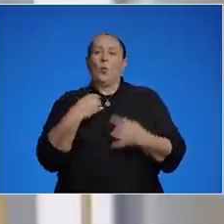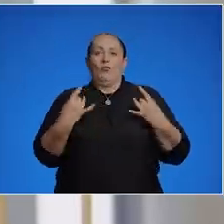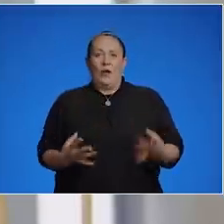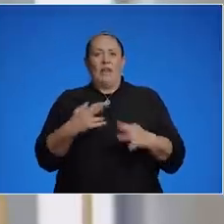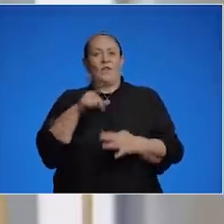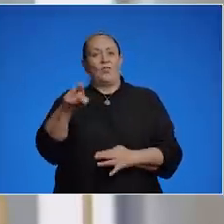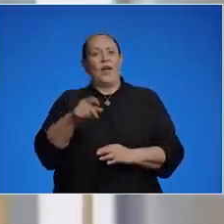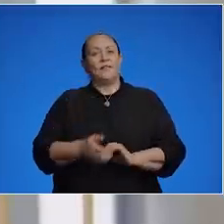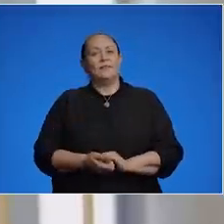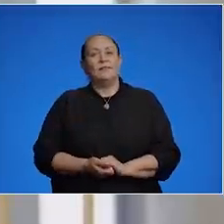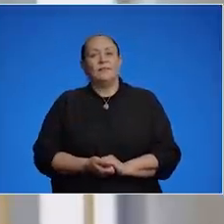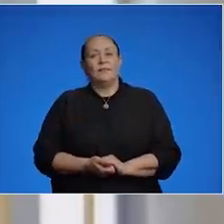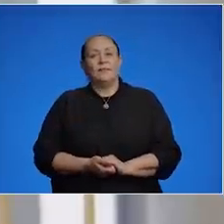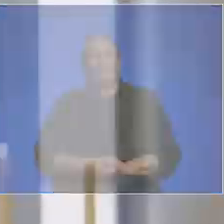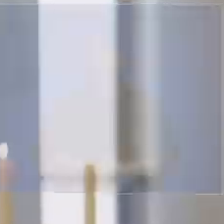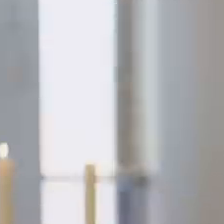we want to be ready.